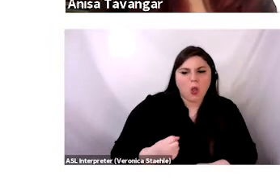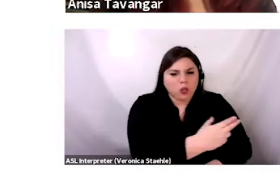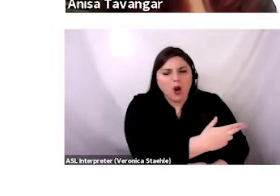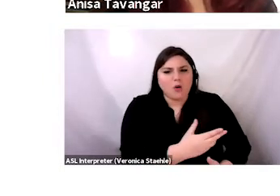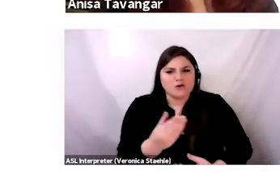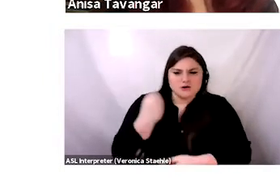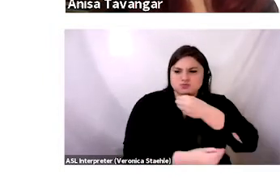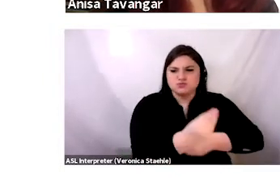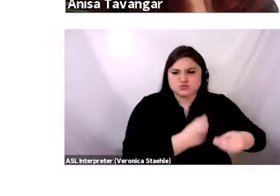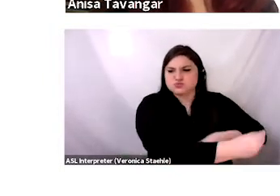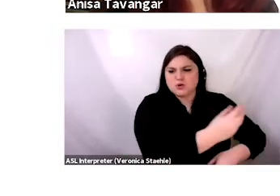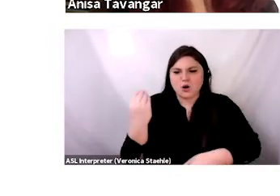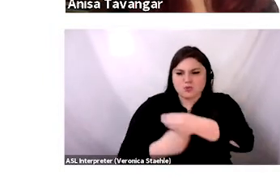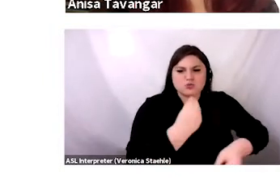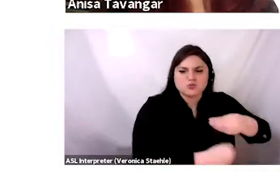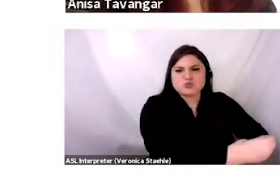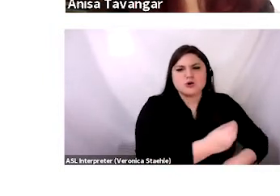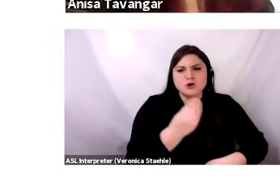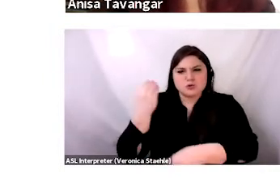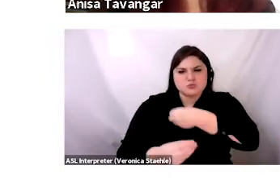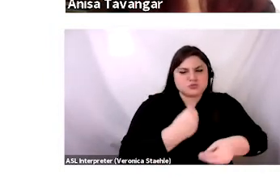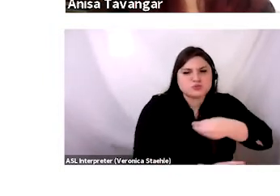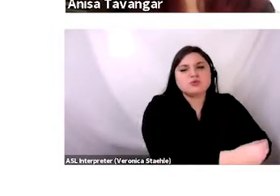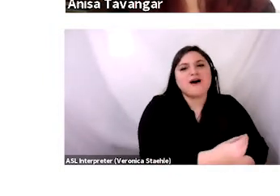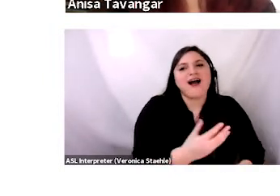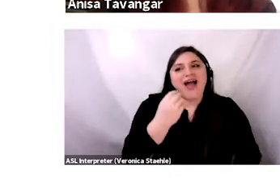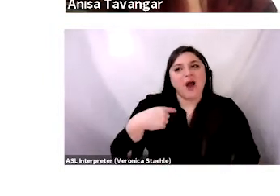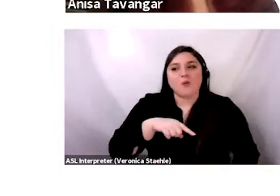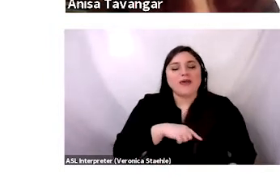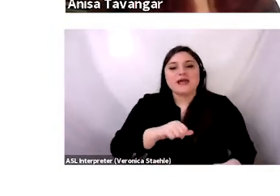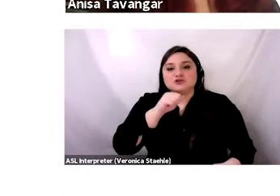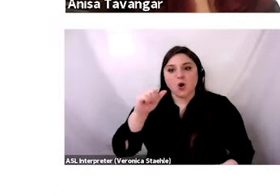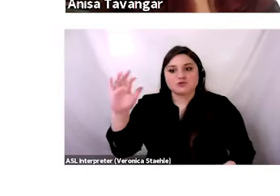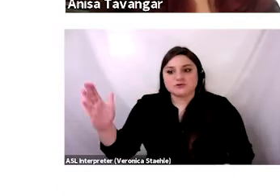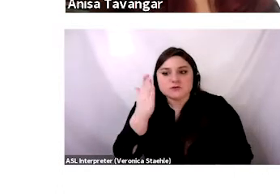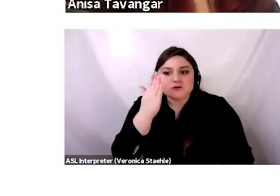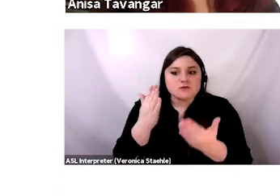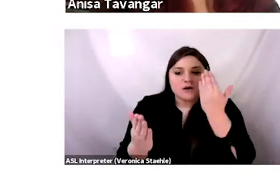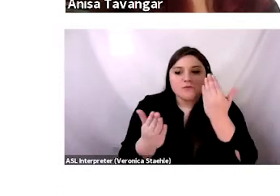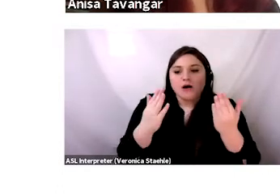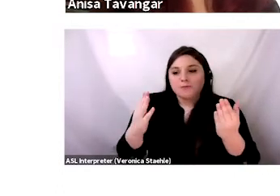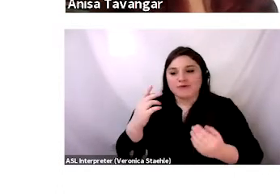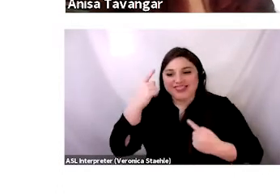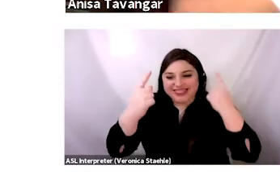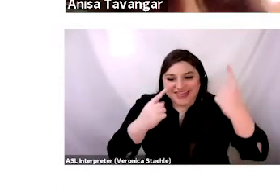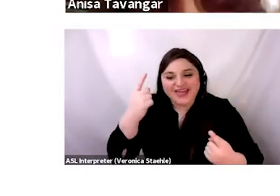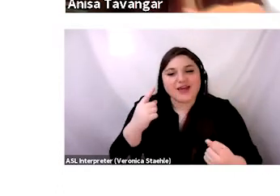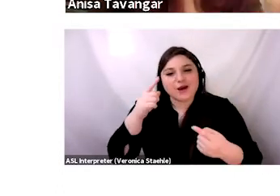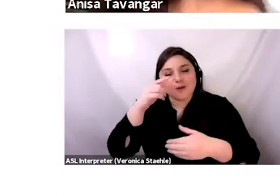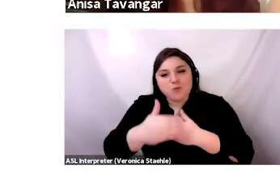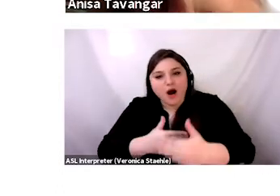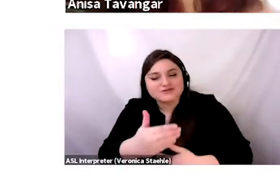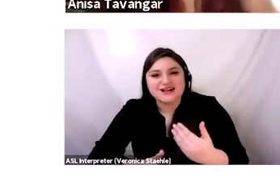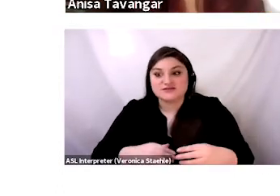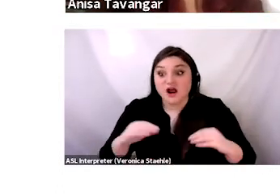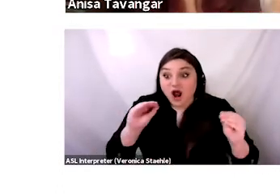And the danger is that we lose the opportunity to consider these ideas from a more critical lens, because we're constantly sort of